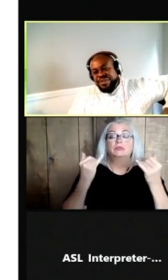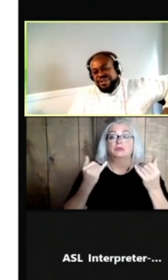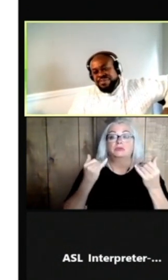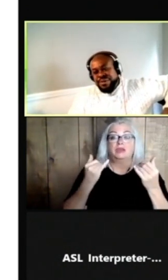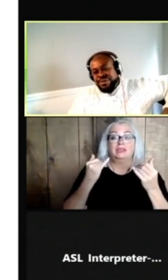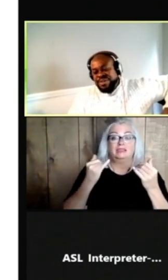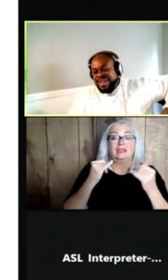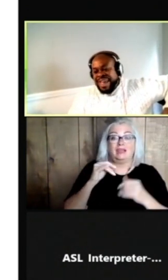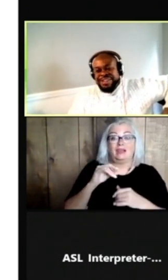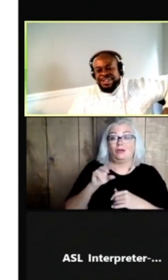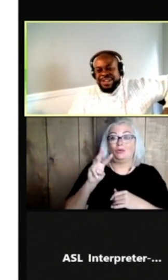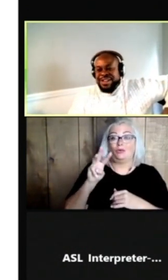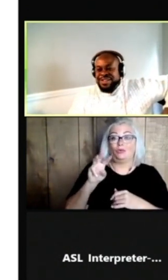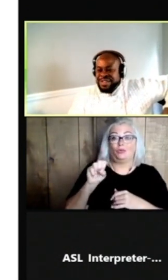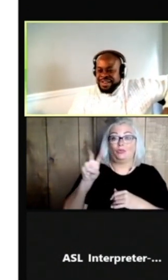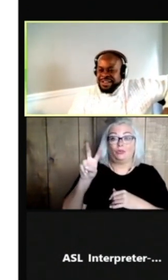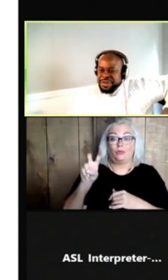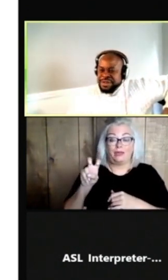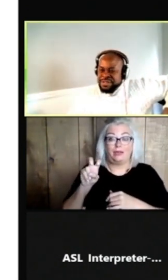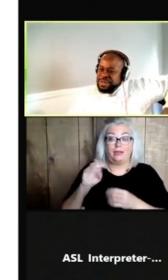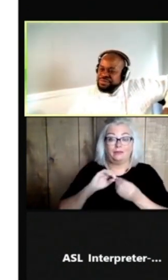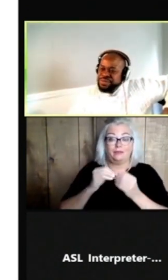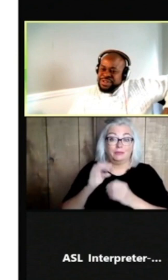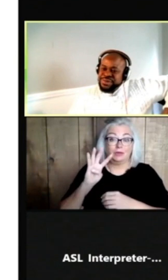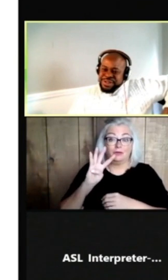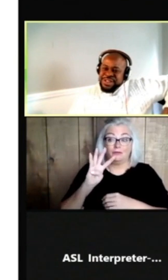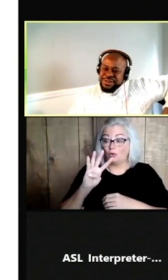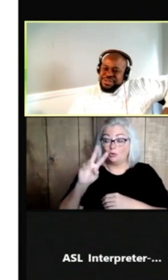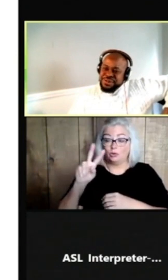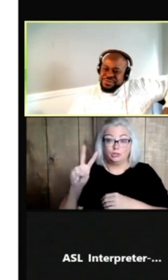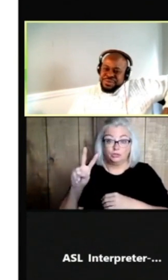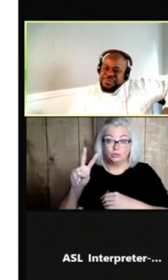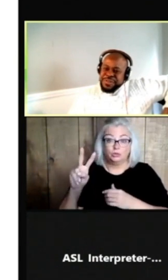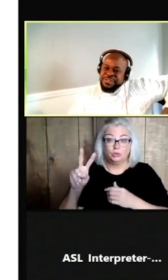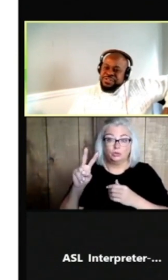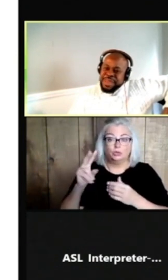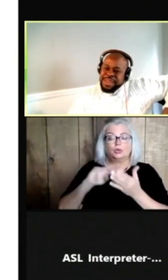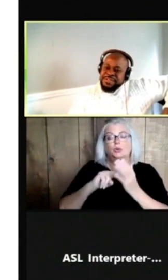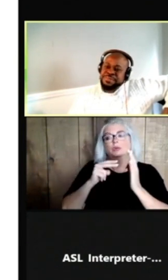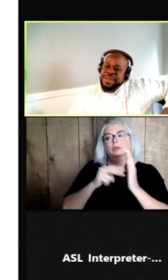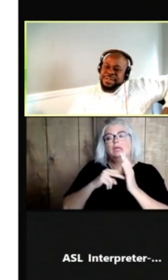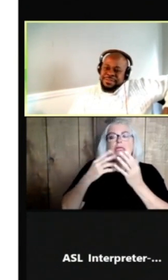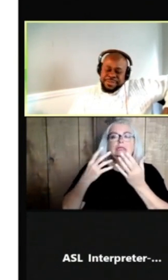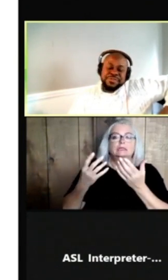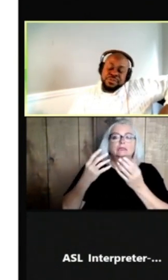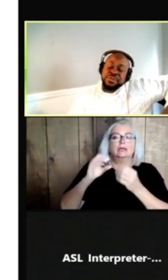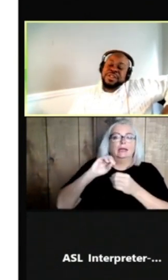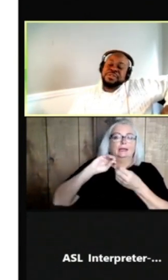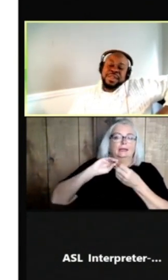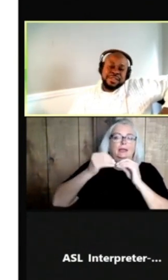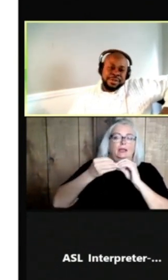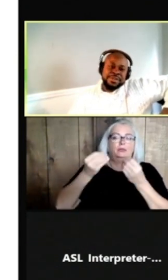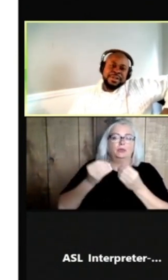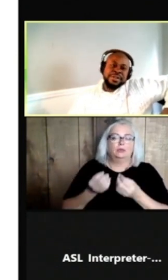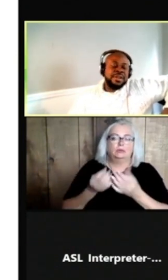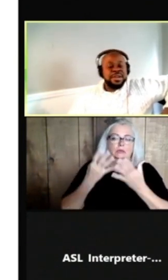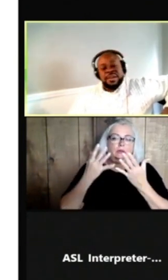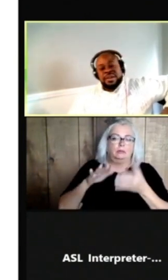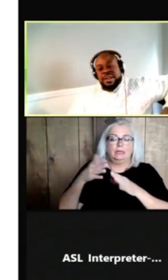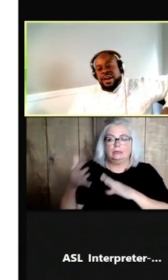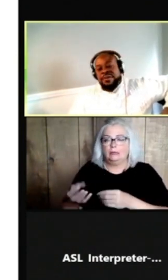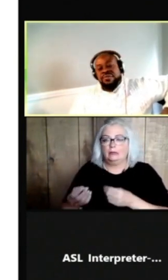42 now for these polls is actually unsettling because that means we're still dealing with the coronavirus vaccine and coronavirus pandemic,